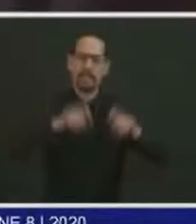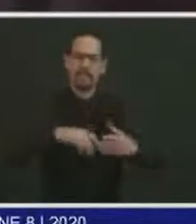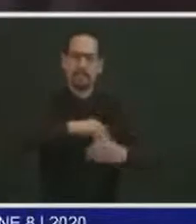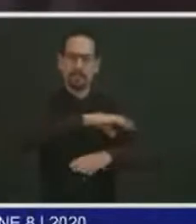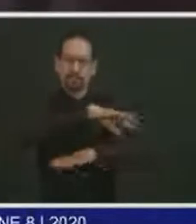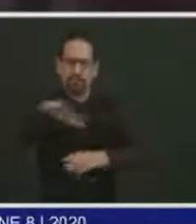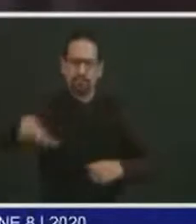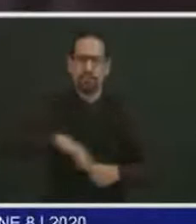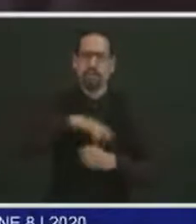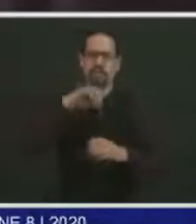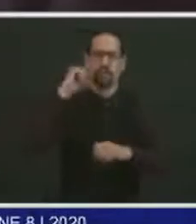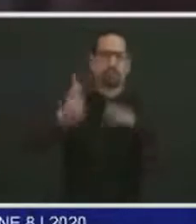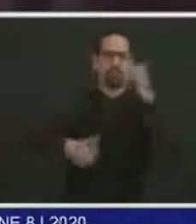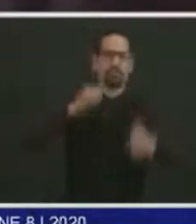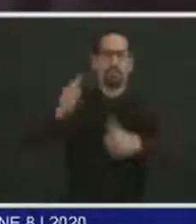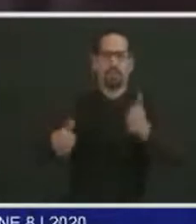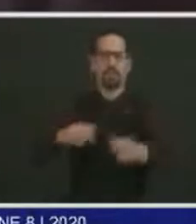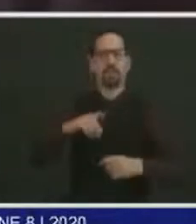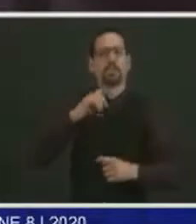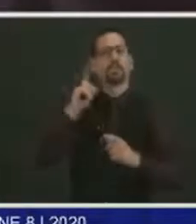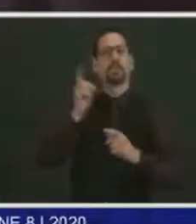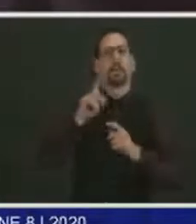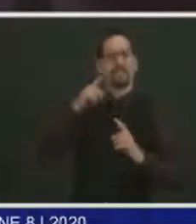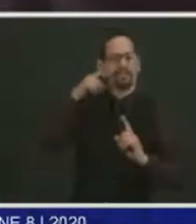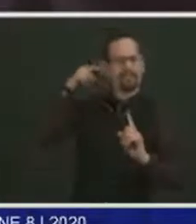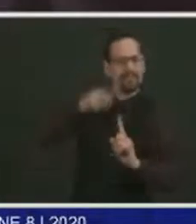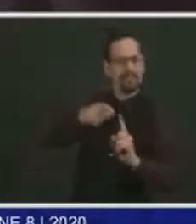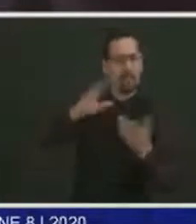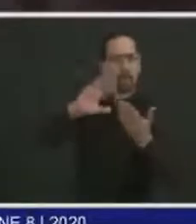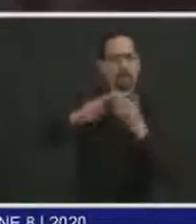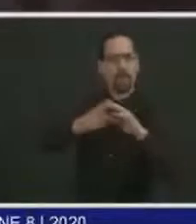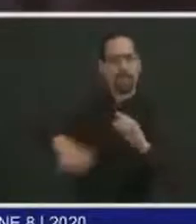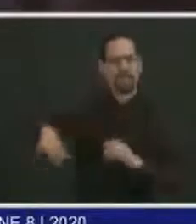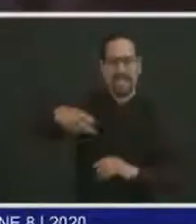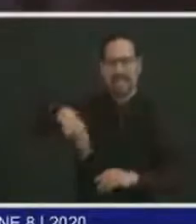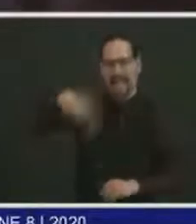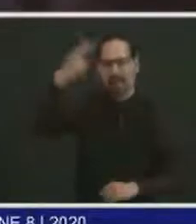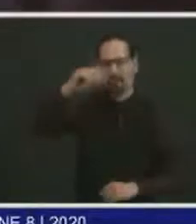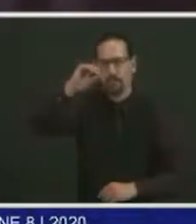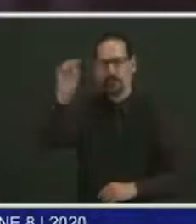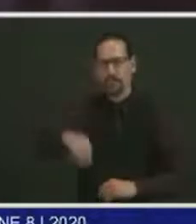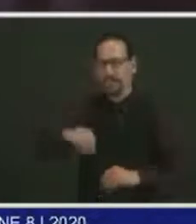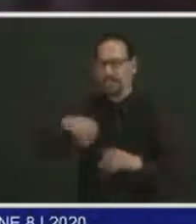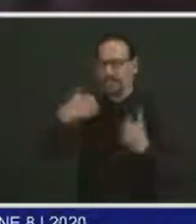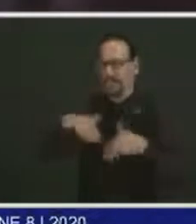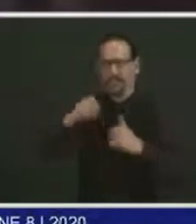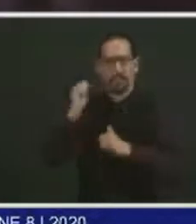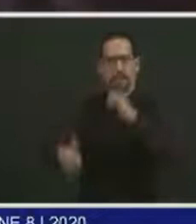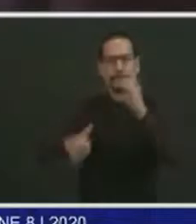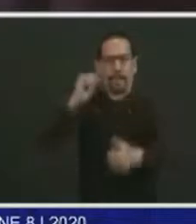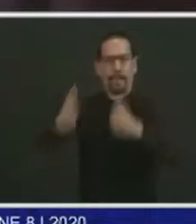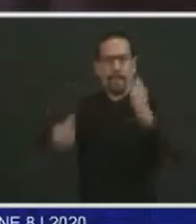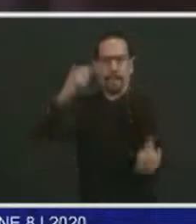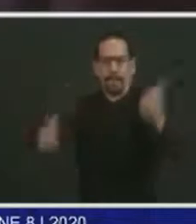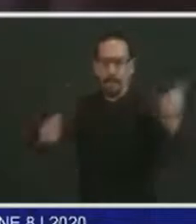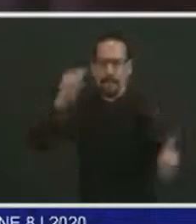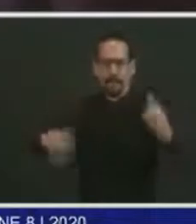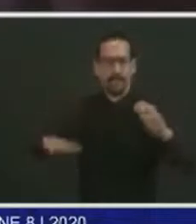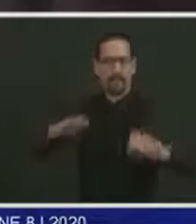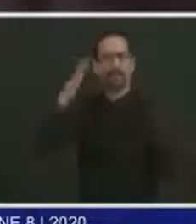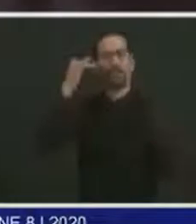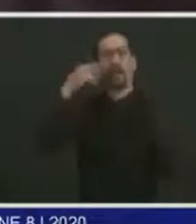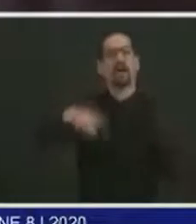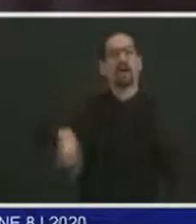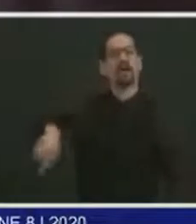of recognition that not everybody has a car. And we are continuing to do that. We're going to continue to expand.